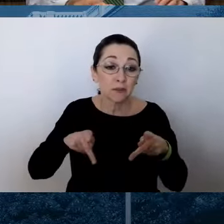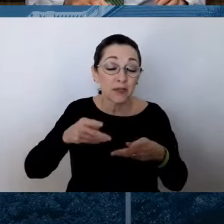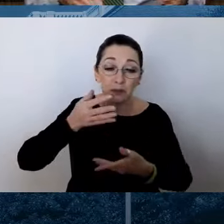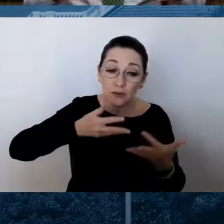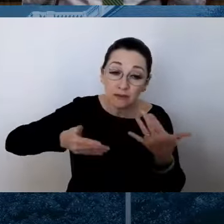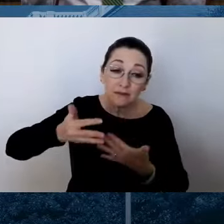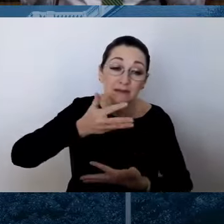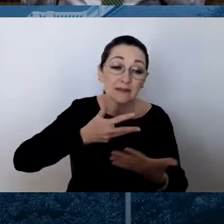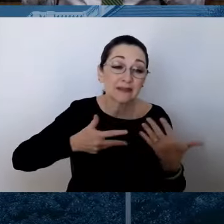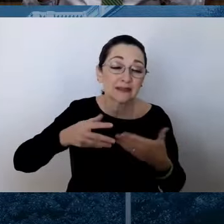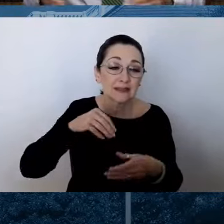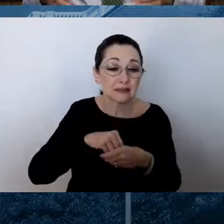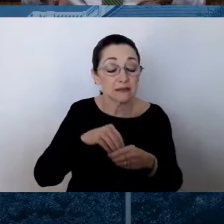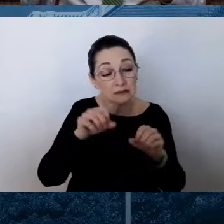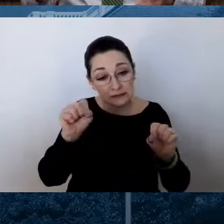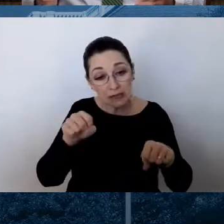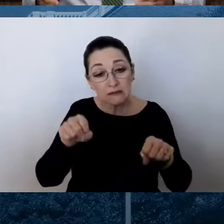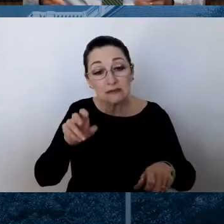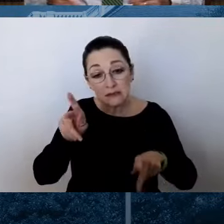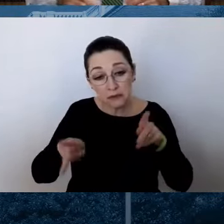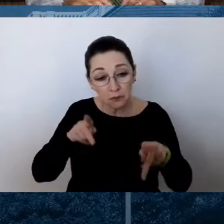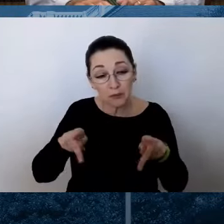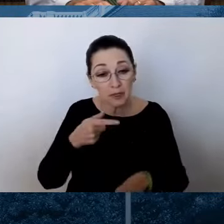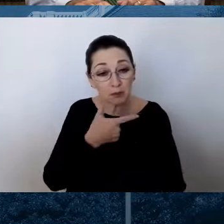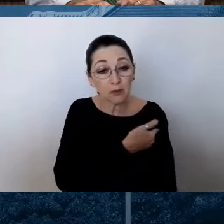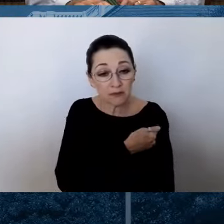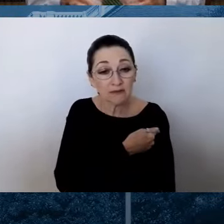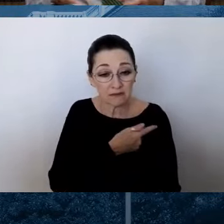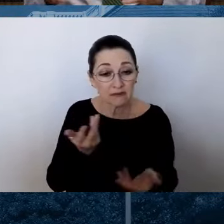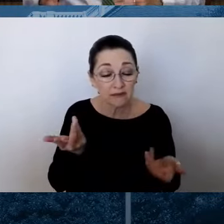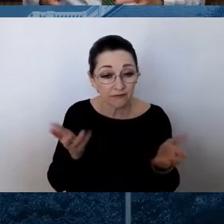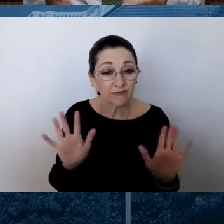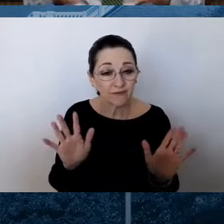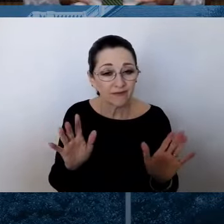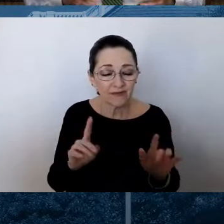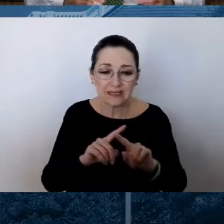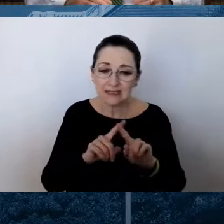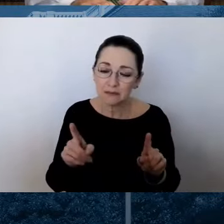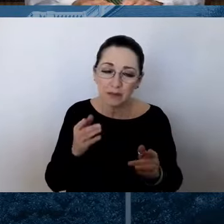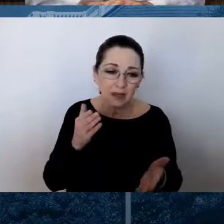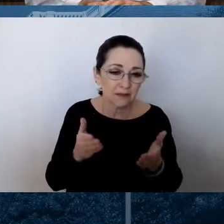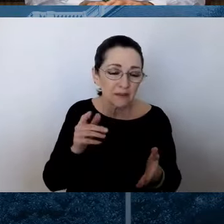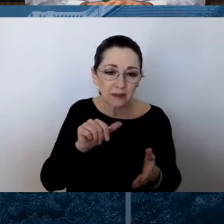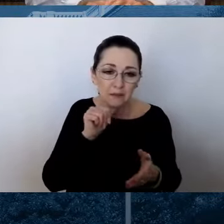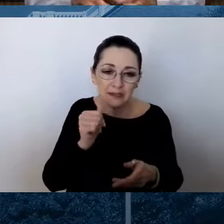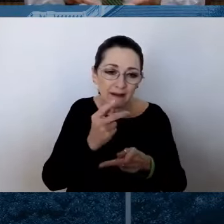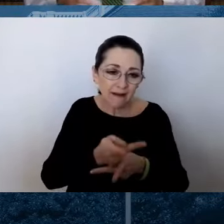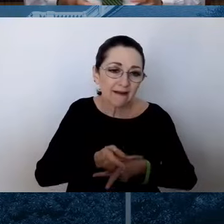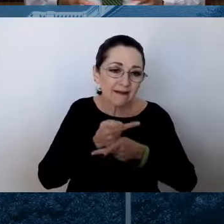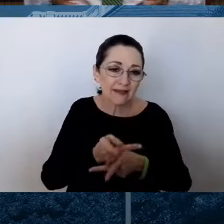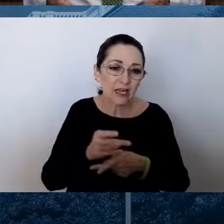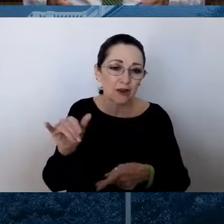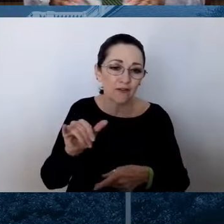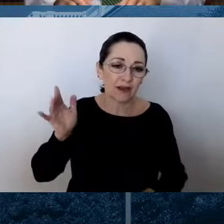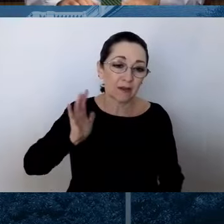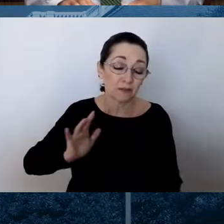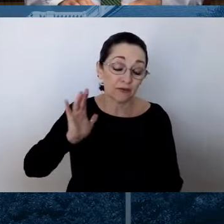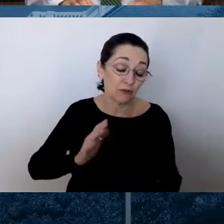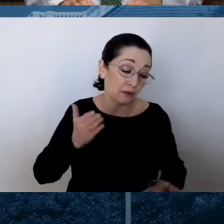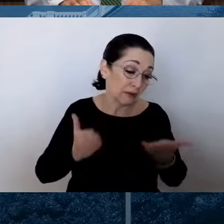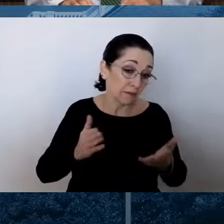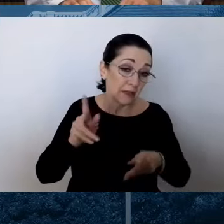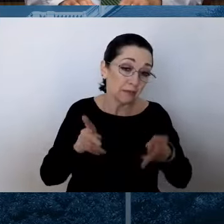people vaccinated, but not taking the precautions that they were before because they are vaccinated